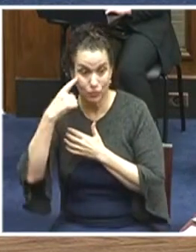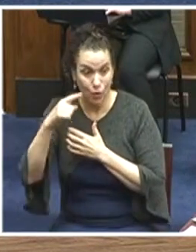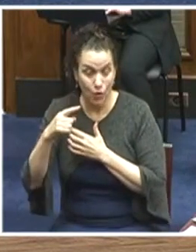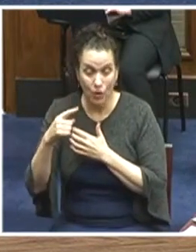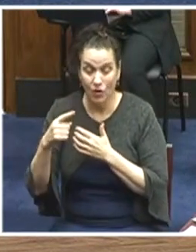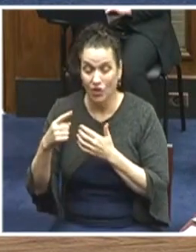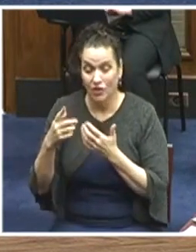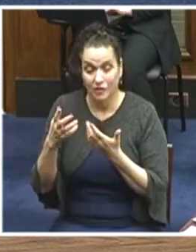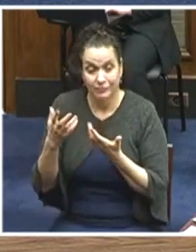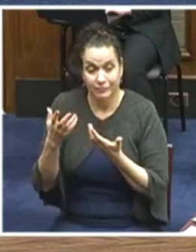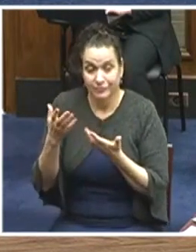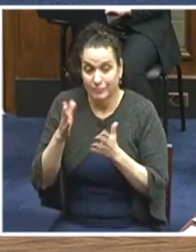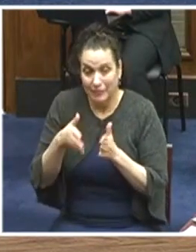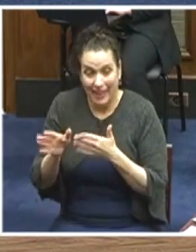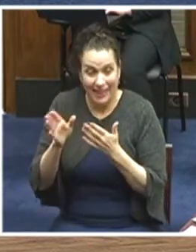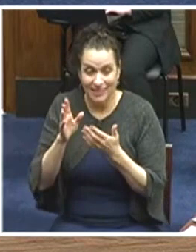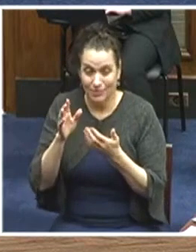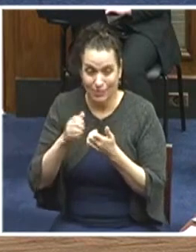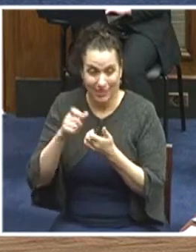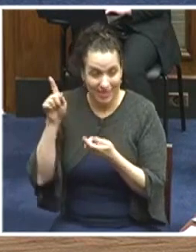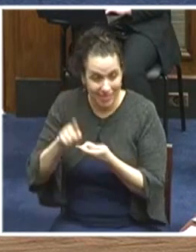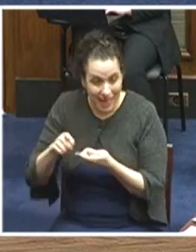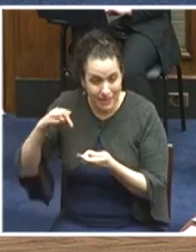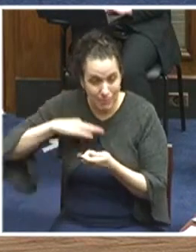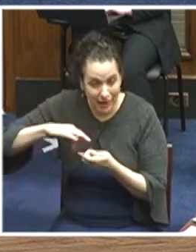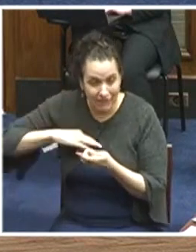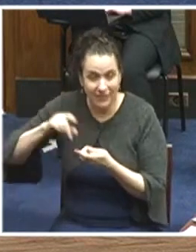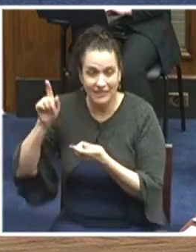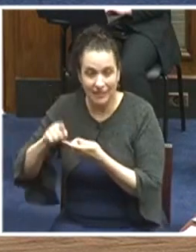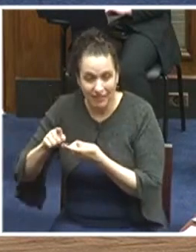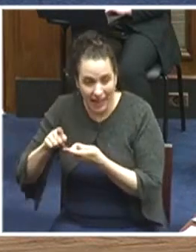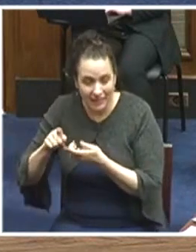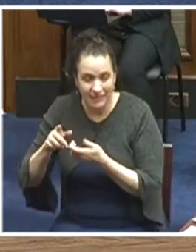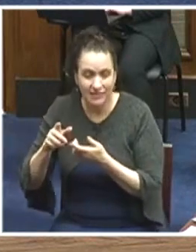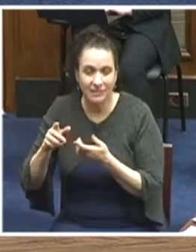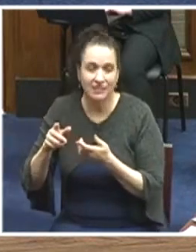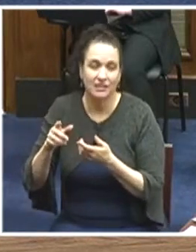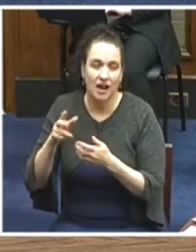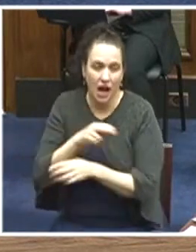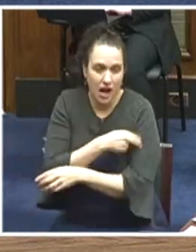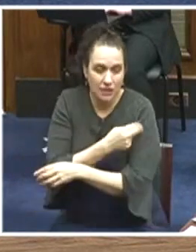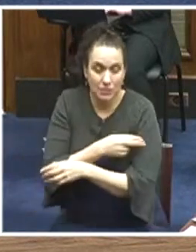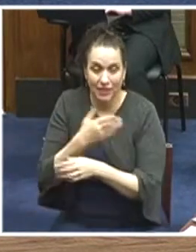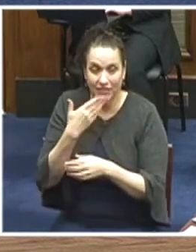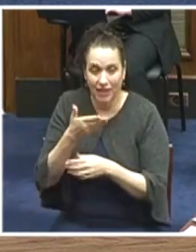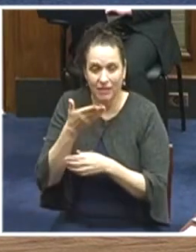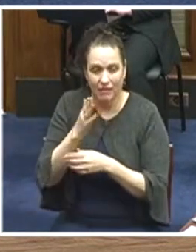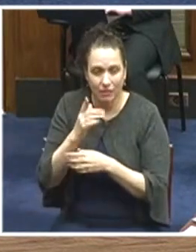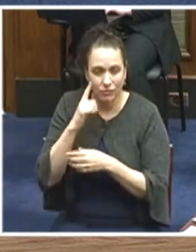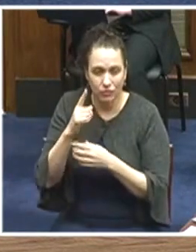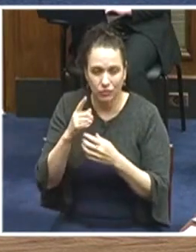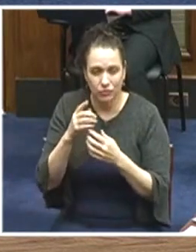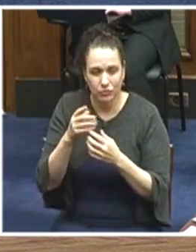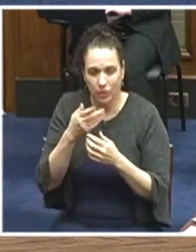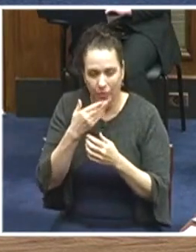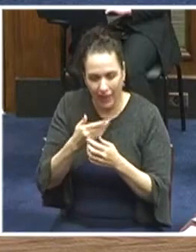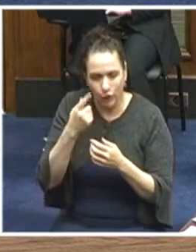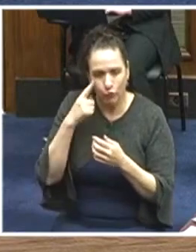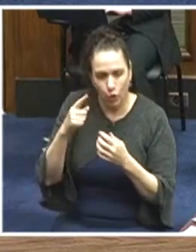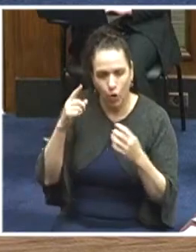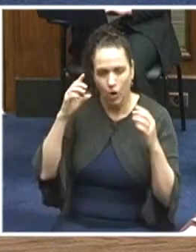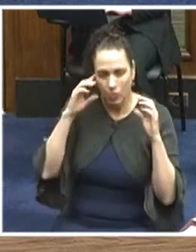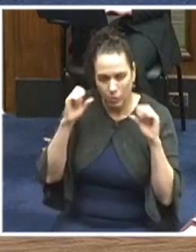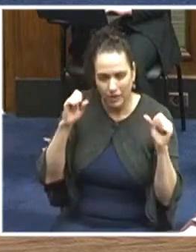fewer doctors and fewer hospitals. Thanks to Obamacare, we were and still are to this day basically restricted to